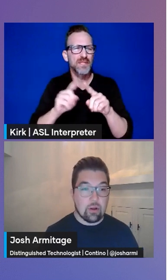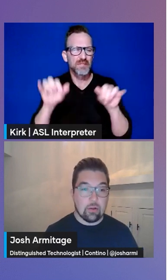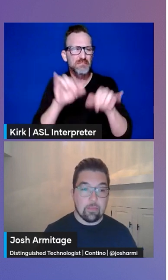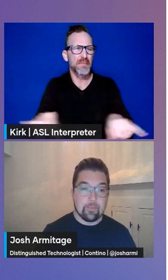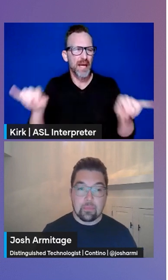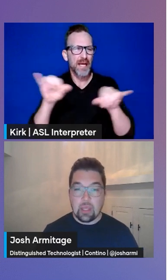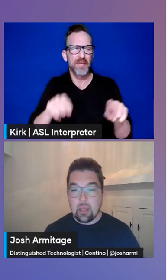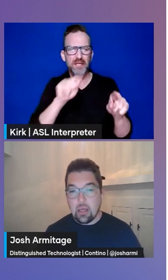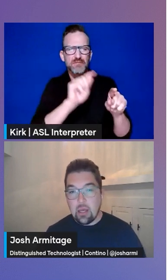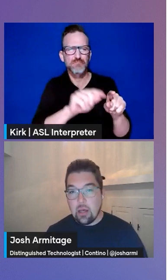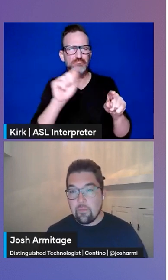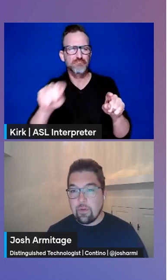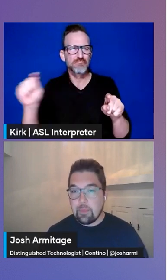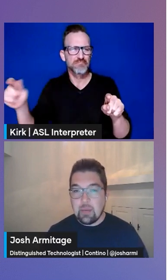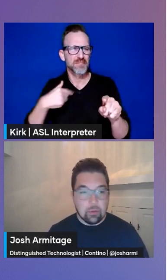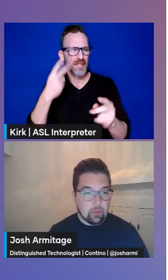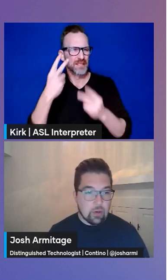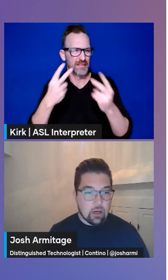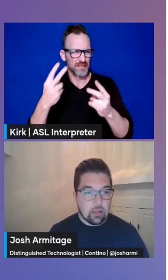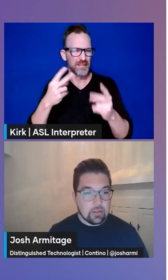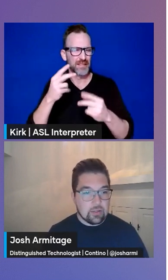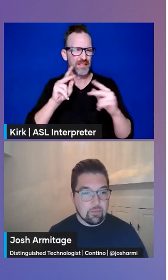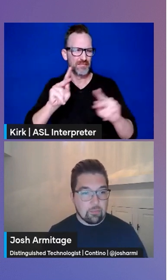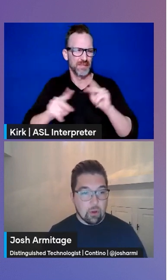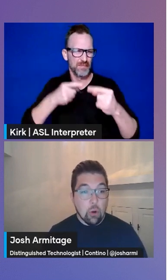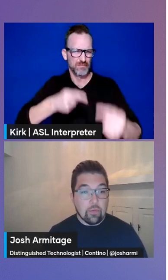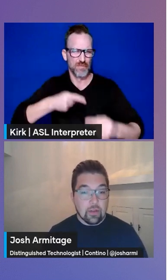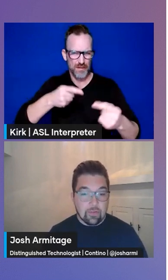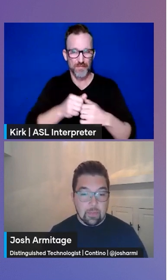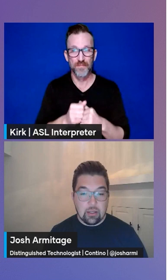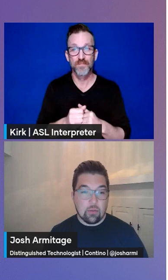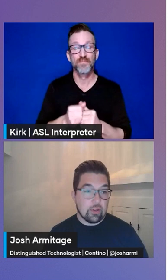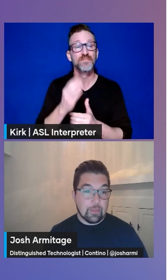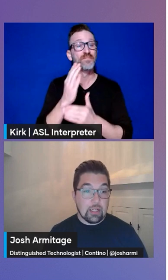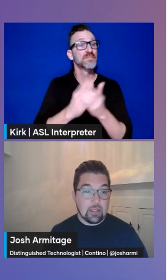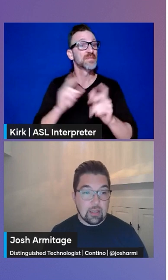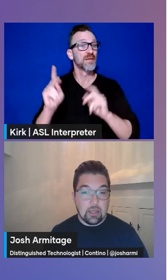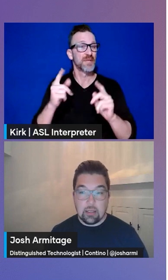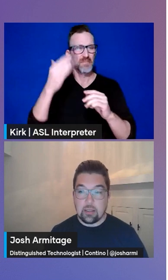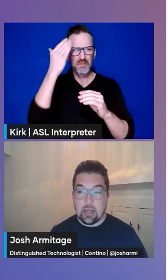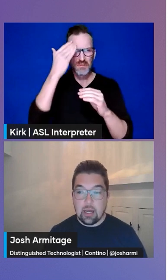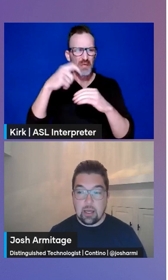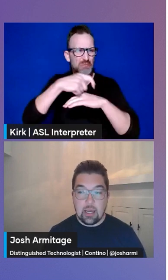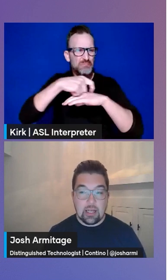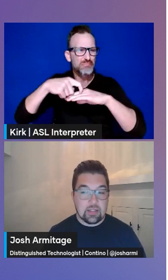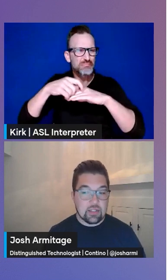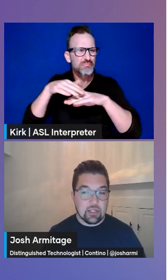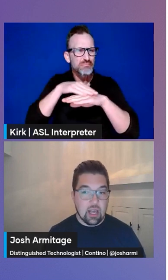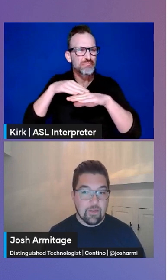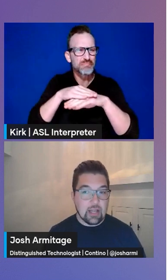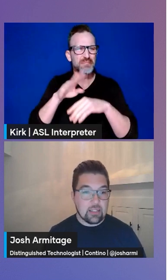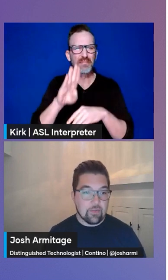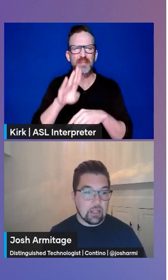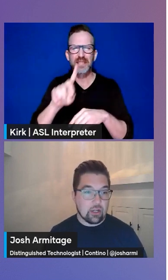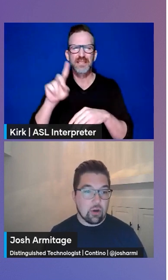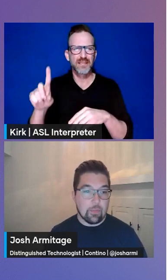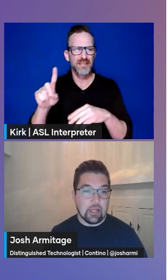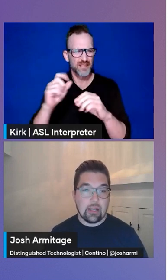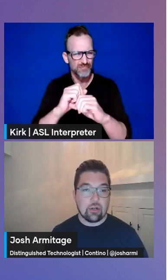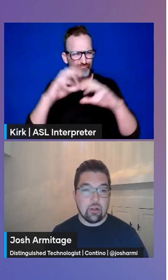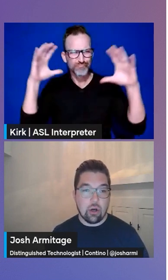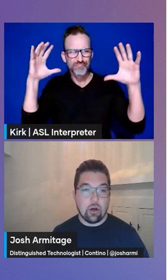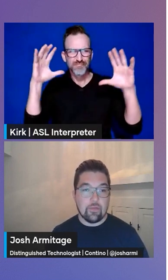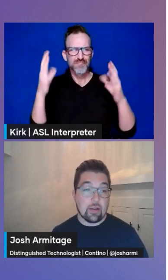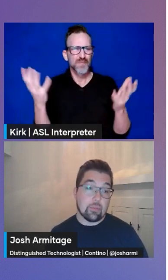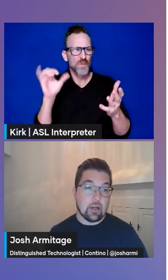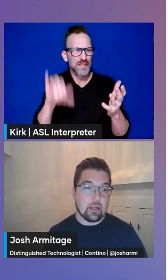go along. For people who aren't overly familiar with BDD, it's effectively the